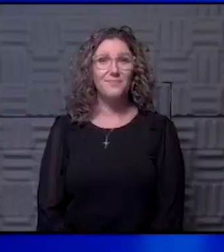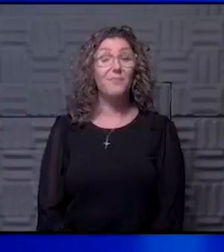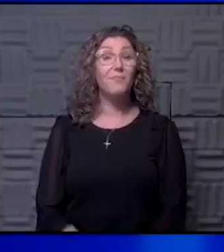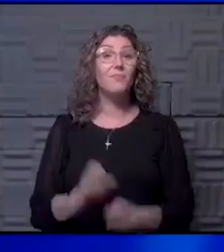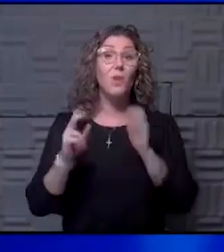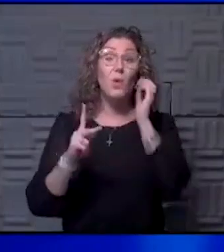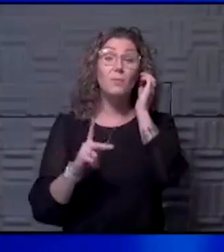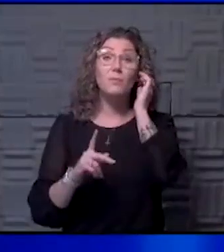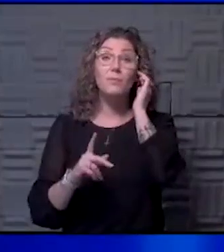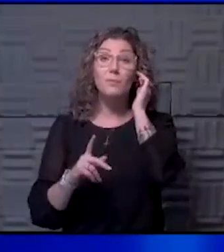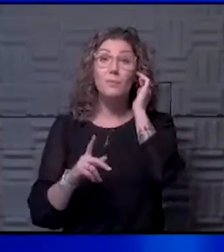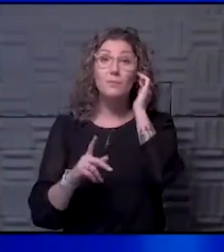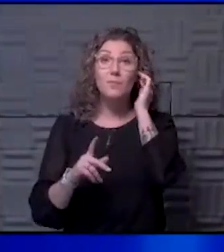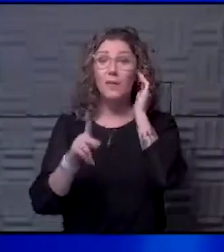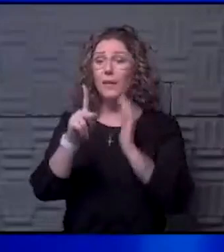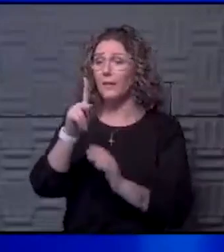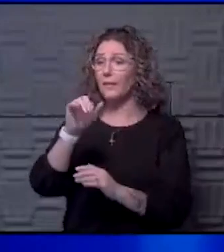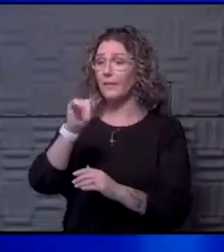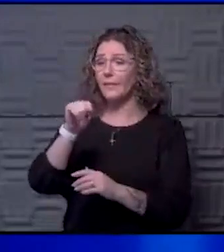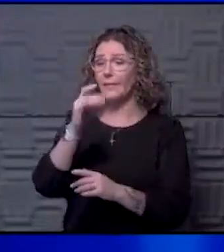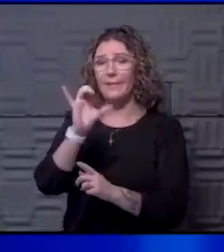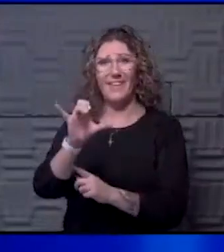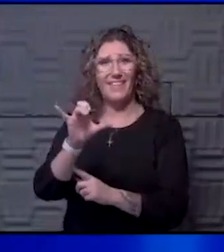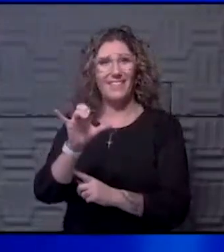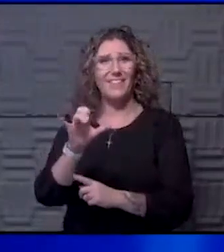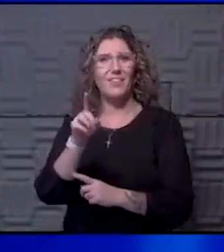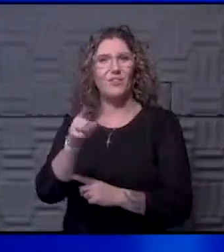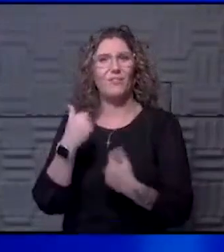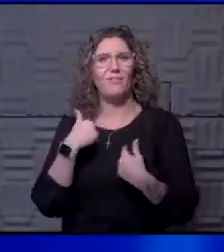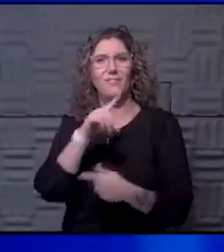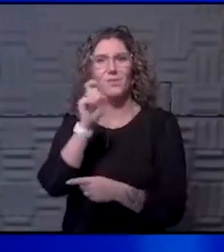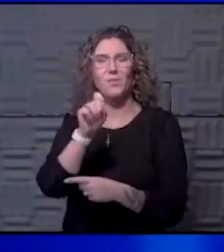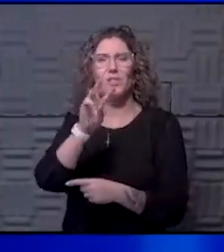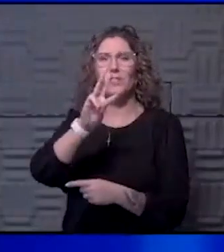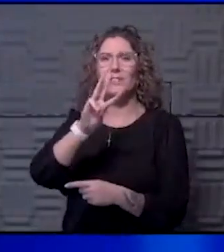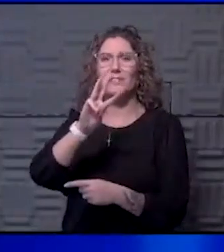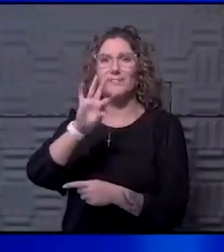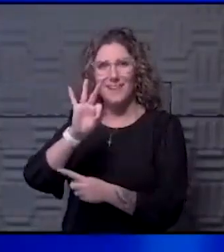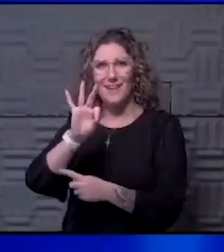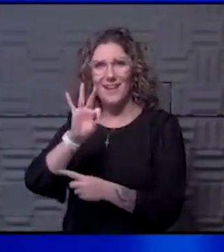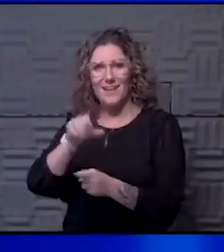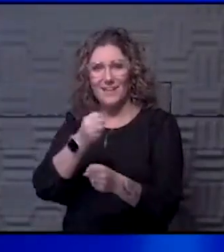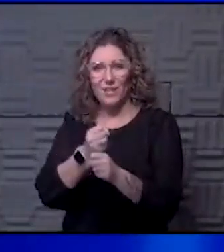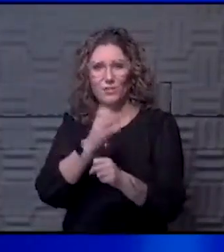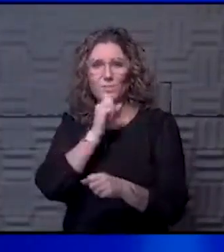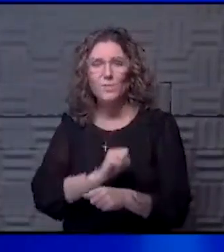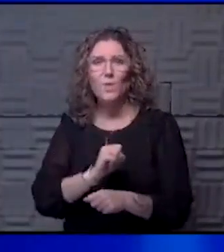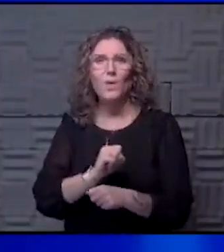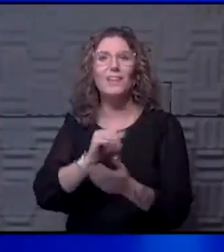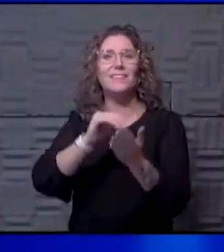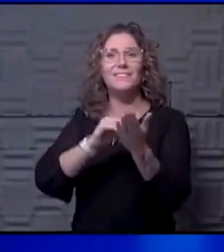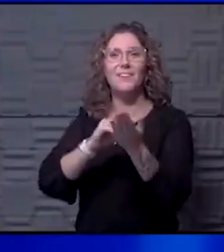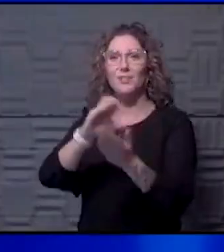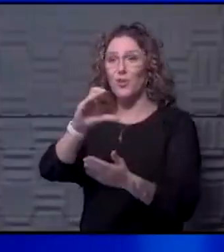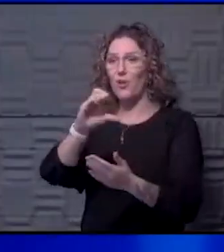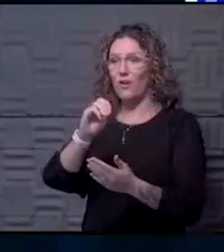Okay, Kathy has a question. She's 69 years old, and she is Dr. Comfort's